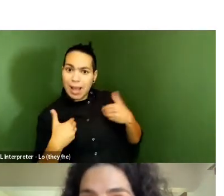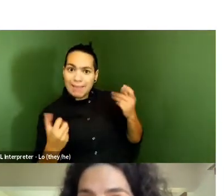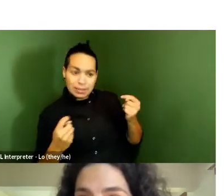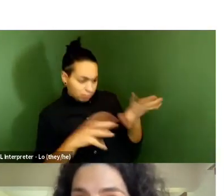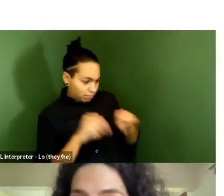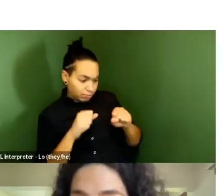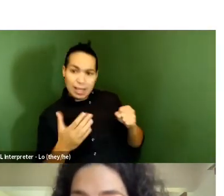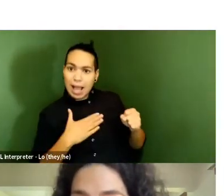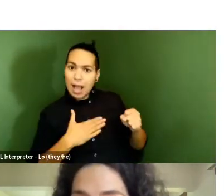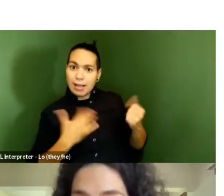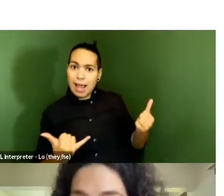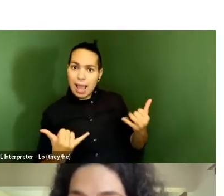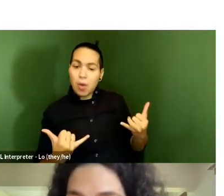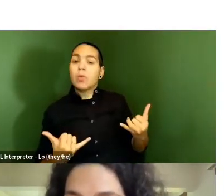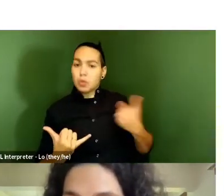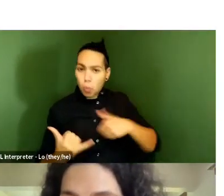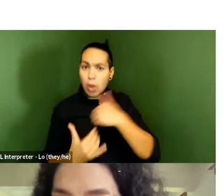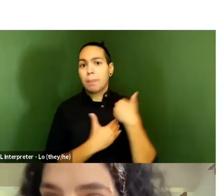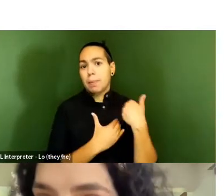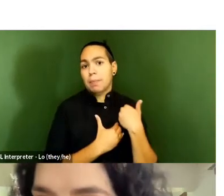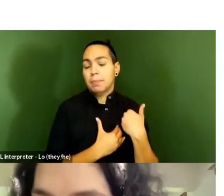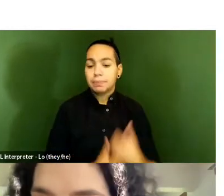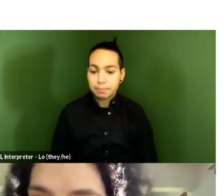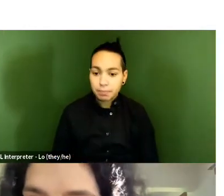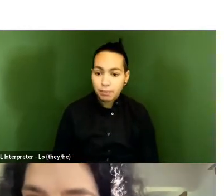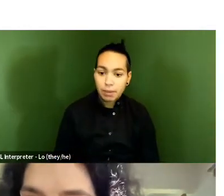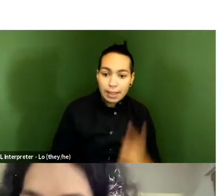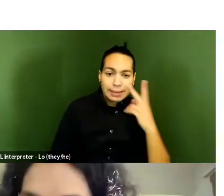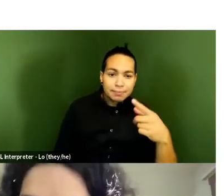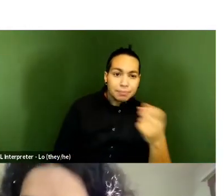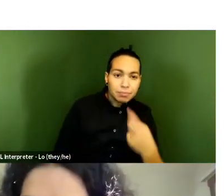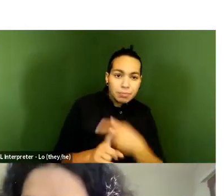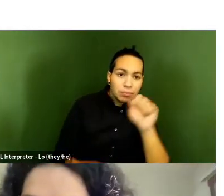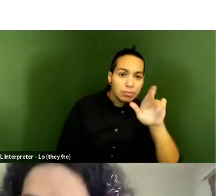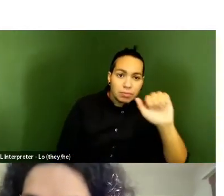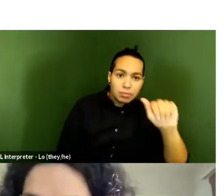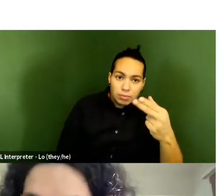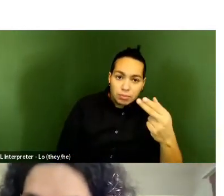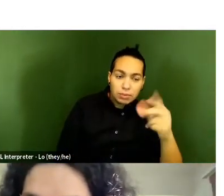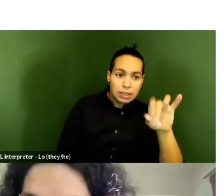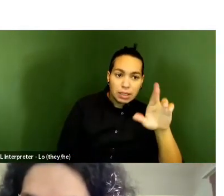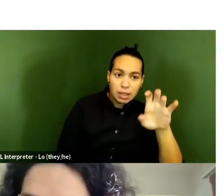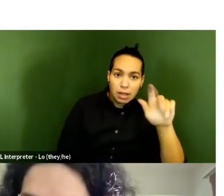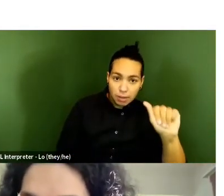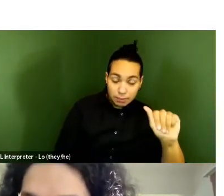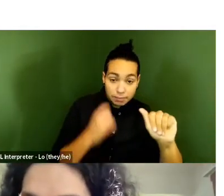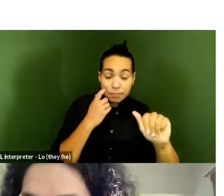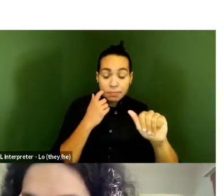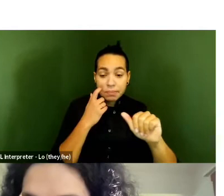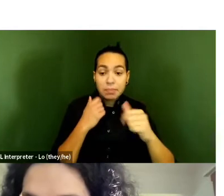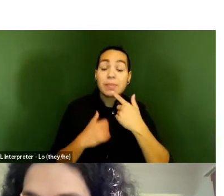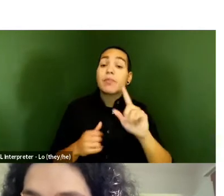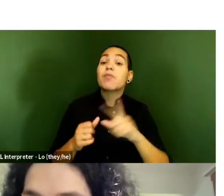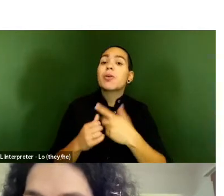it. There's a question here from Sarah Dikralla. First of all, thank you. Thank you so much for